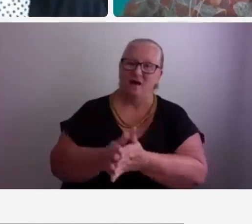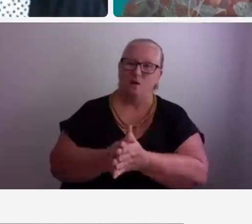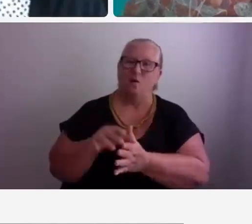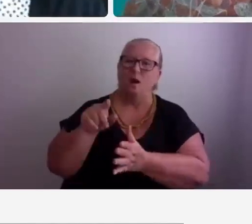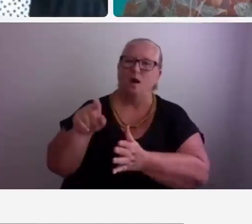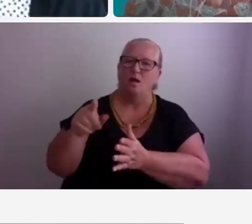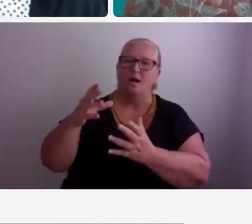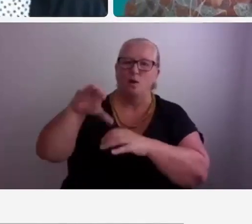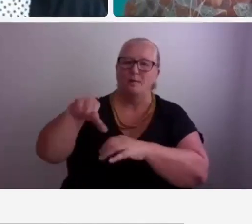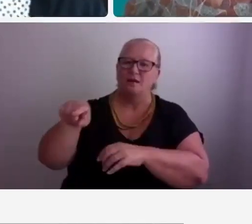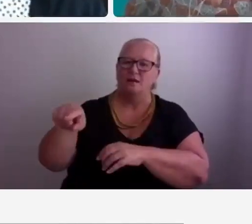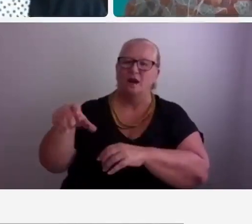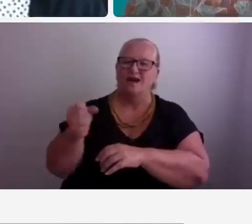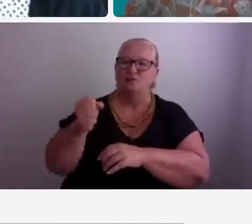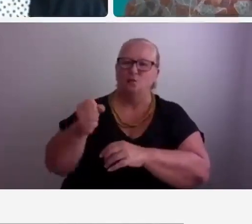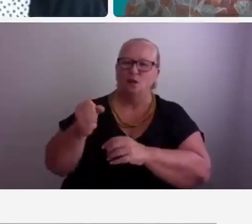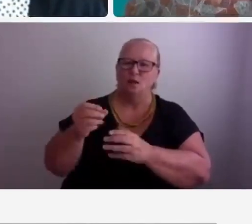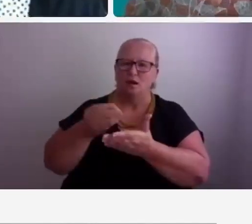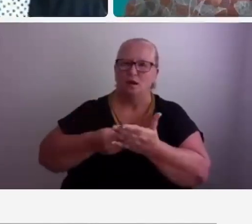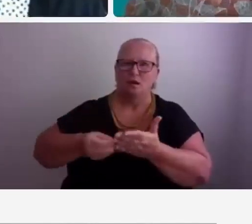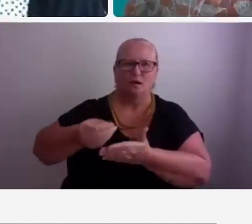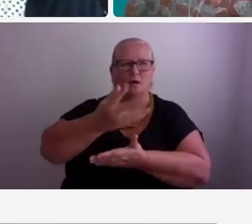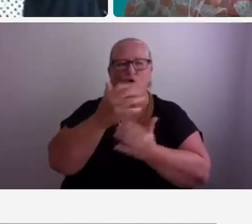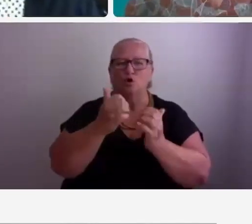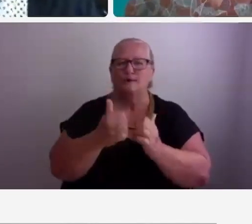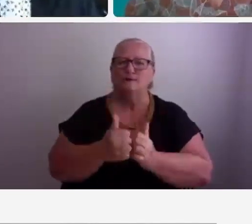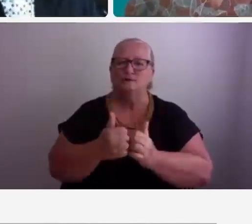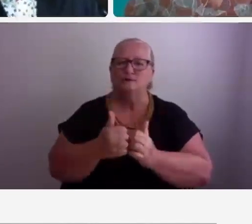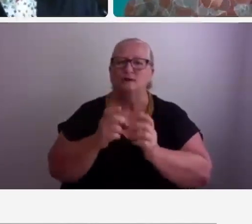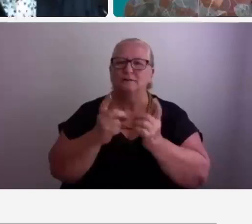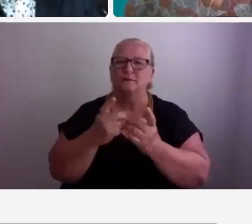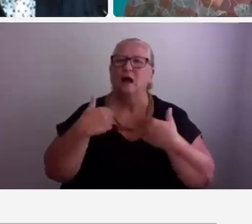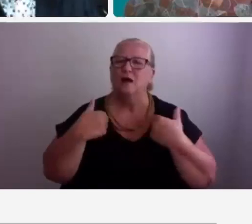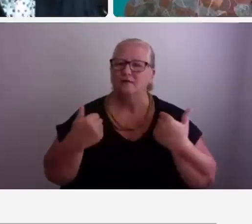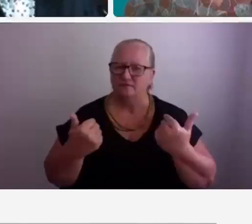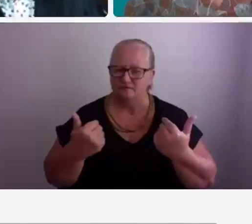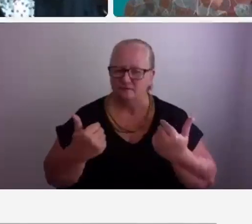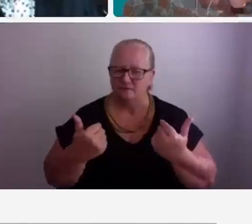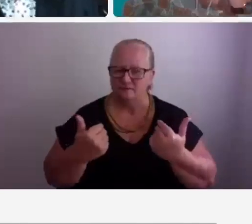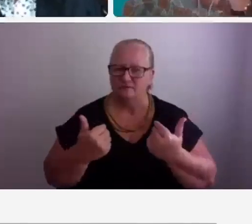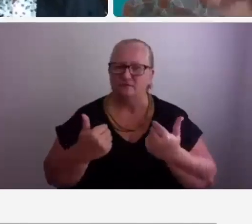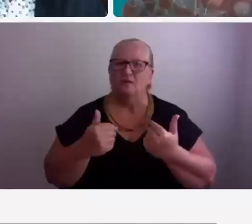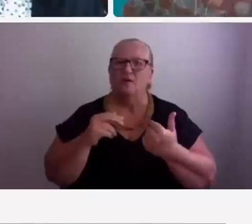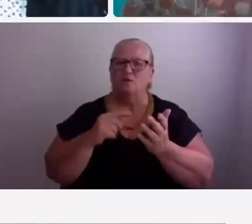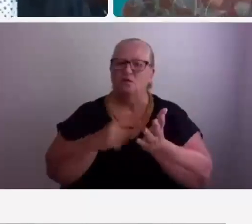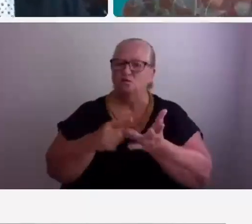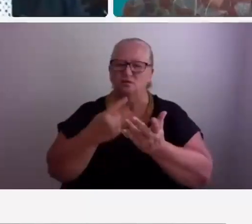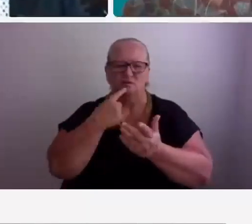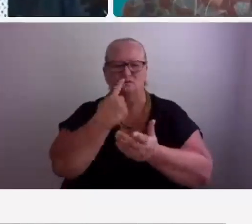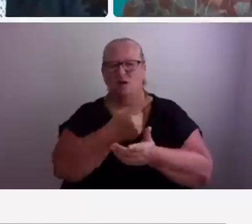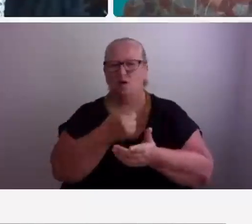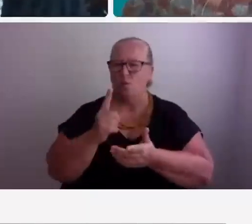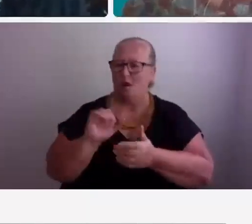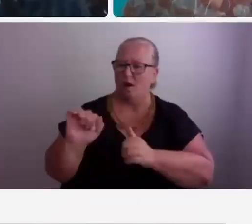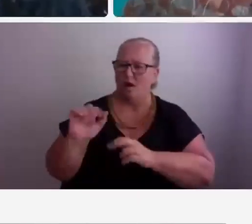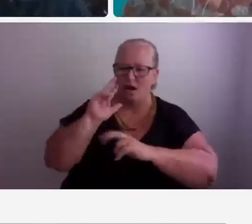would have to submit documentation to the Department of Health, I guess identifying what the respite care